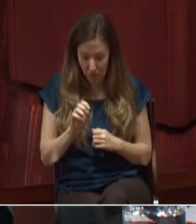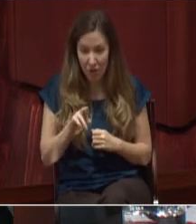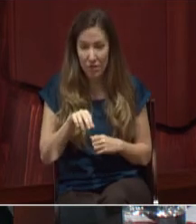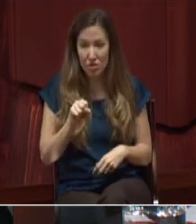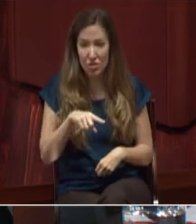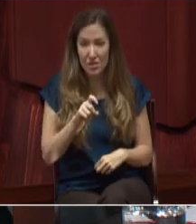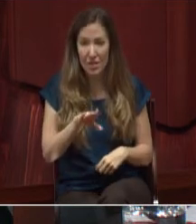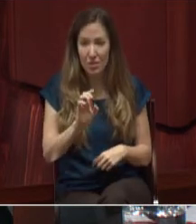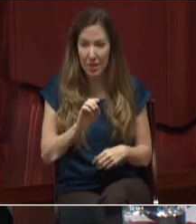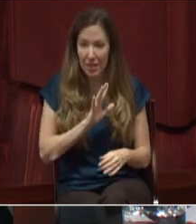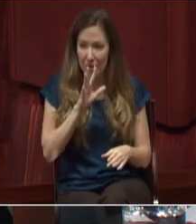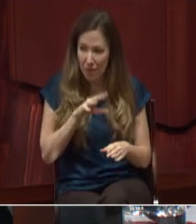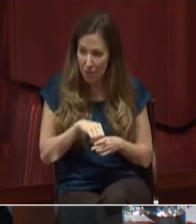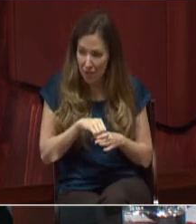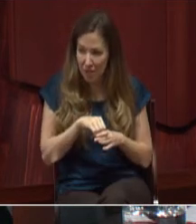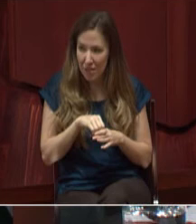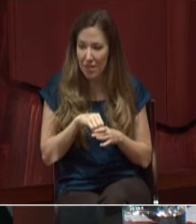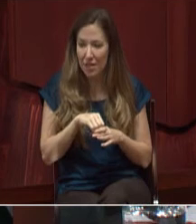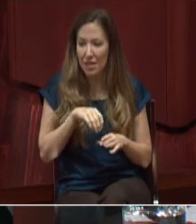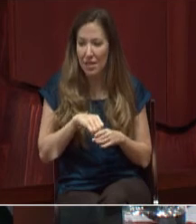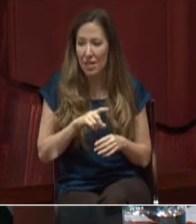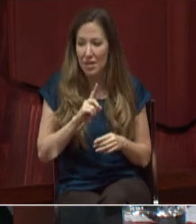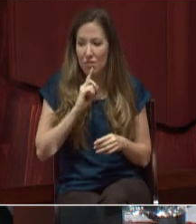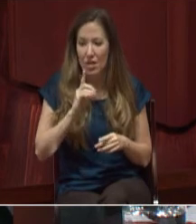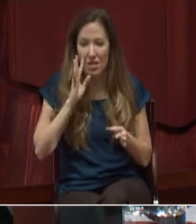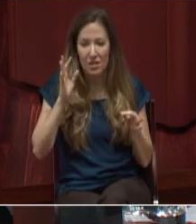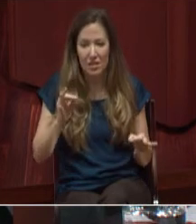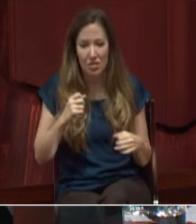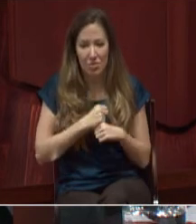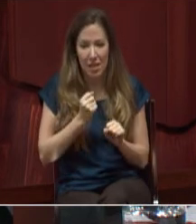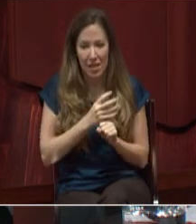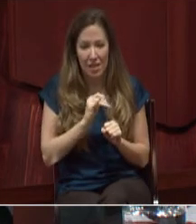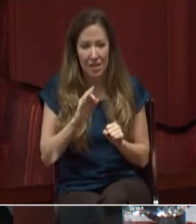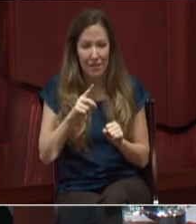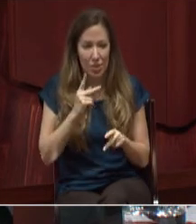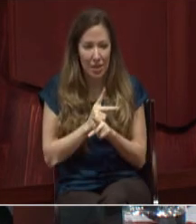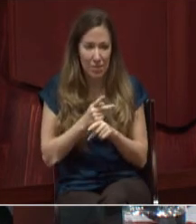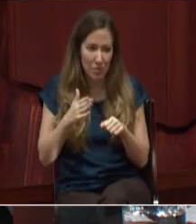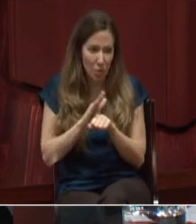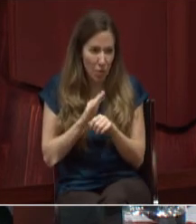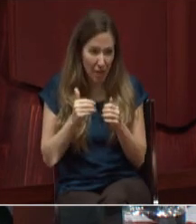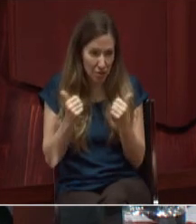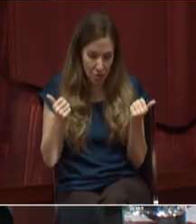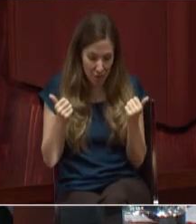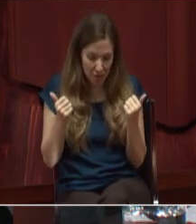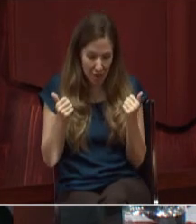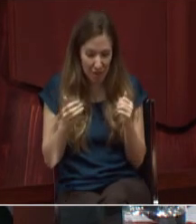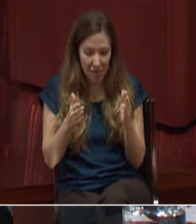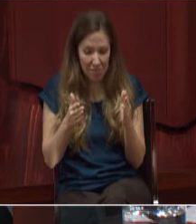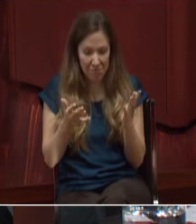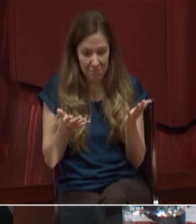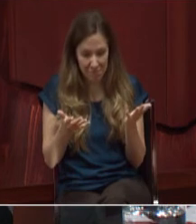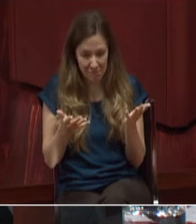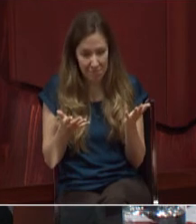be included in the real decision making. And if you keep them totally excluded the way, for the most